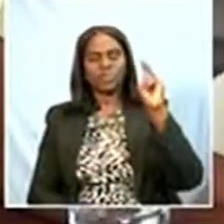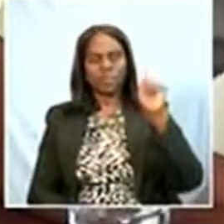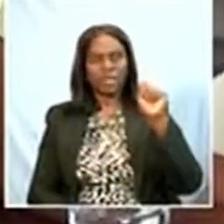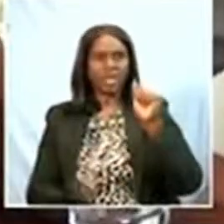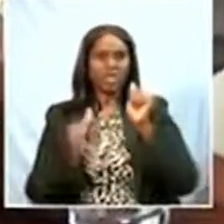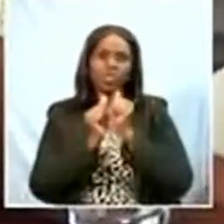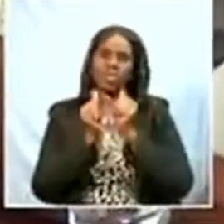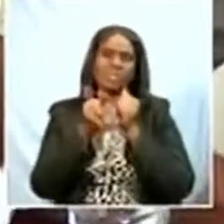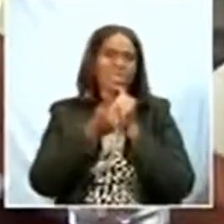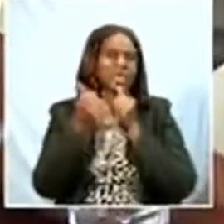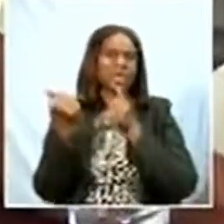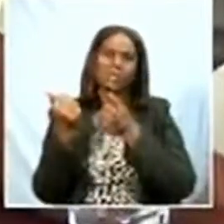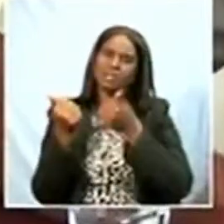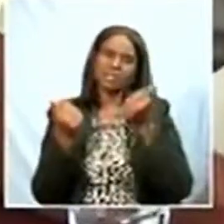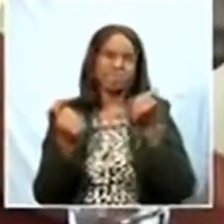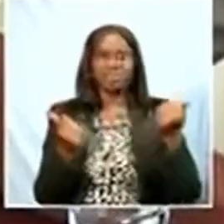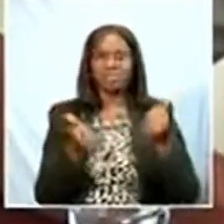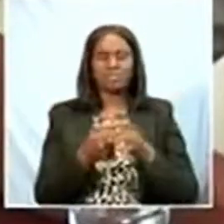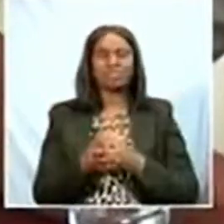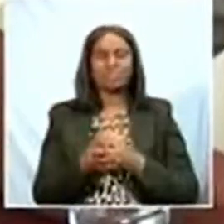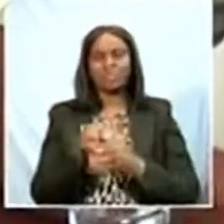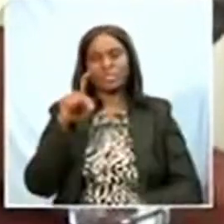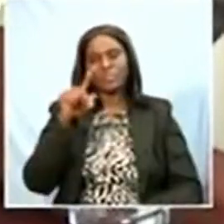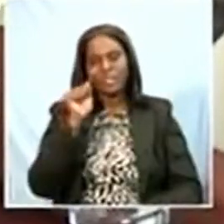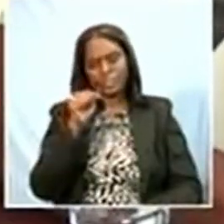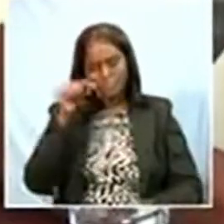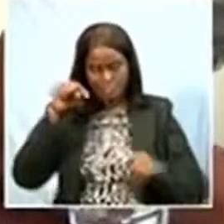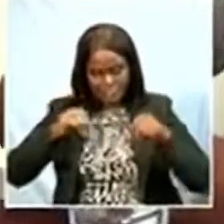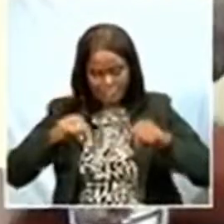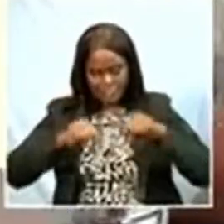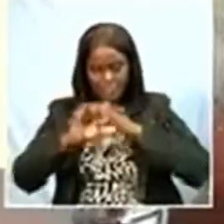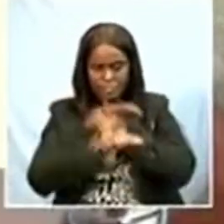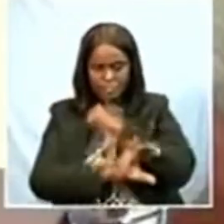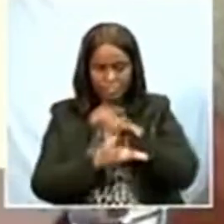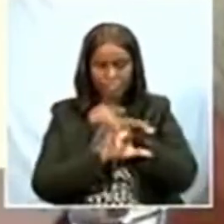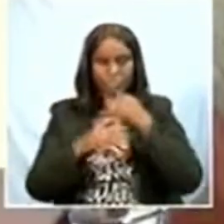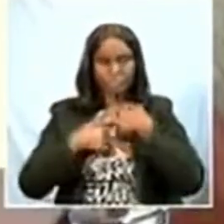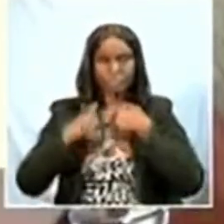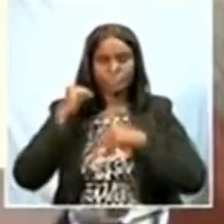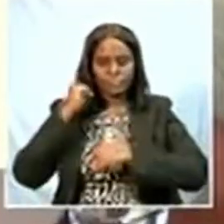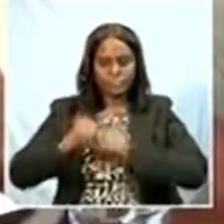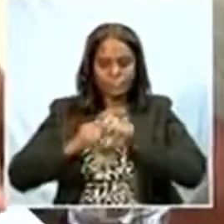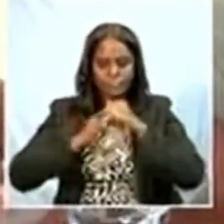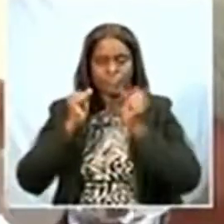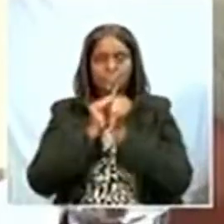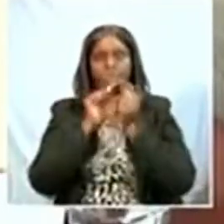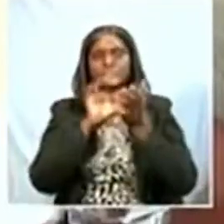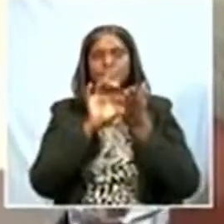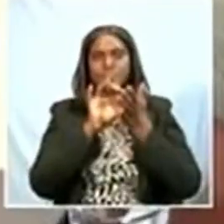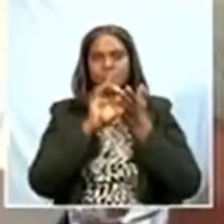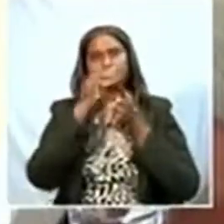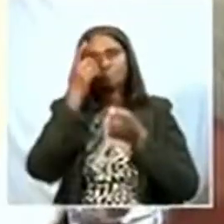others. PS, this country is grappling with a huge debt.